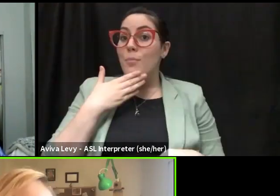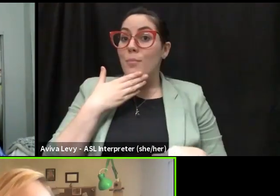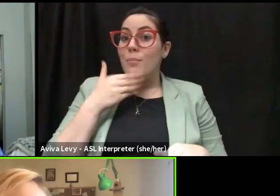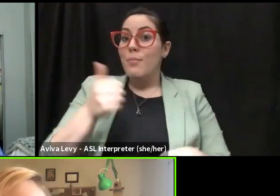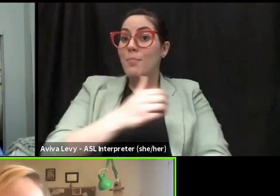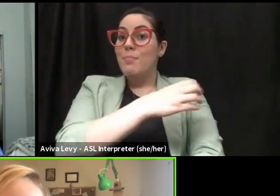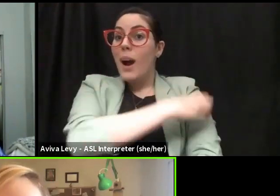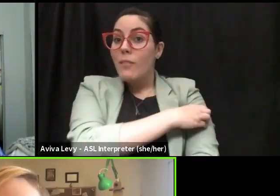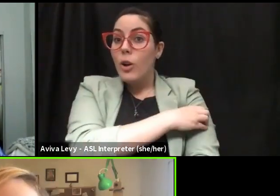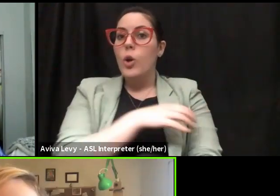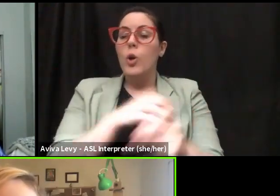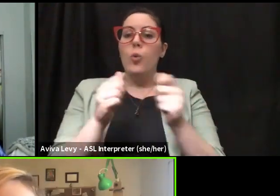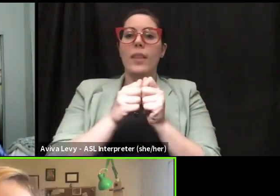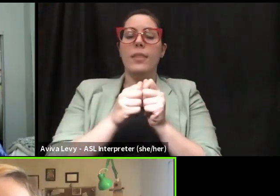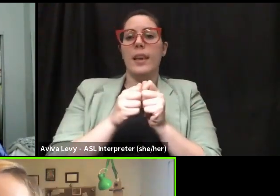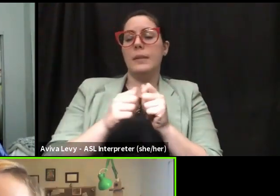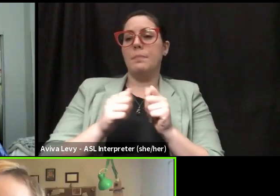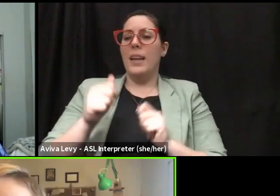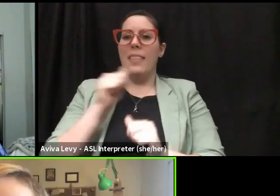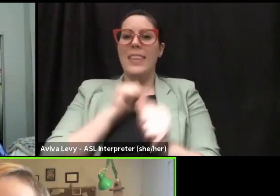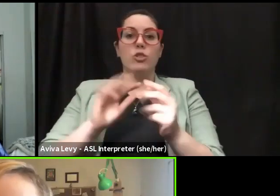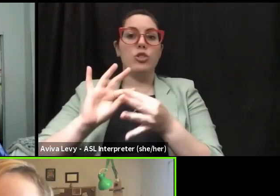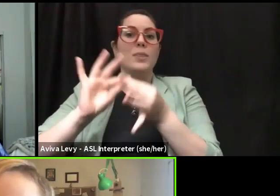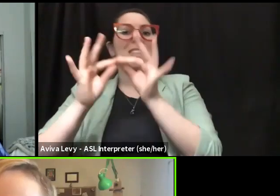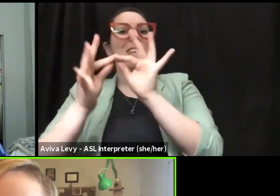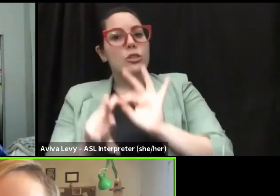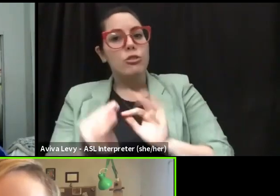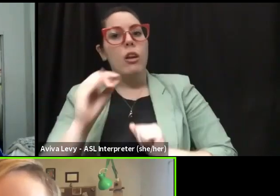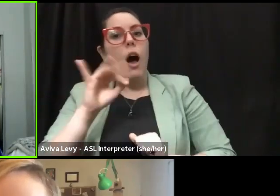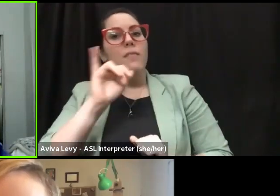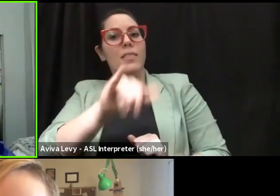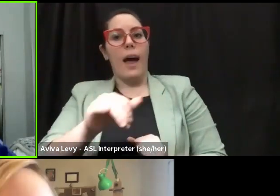theatrical interpretation of an intimate moment.